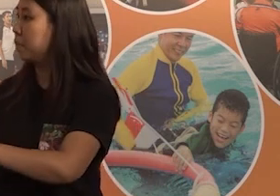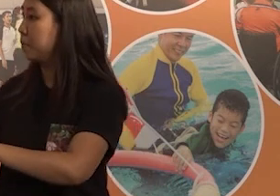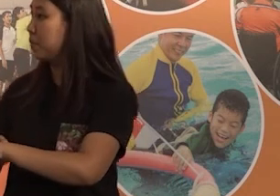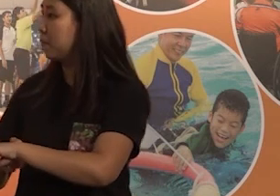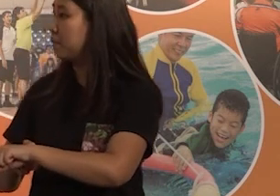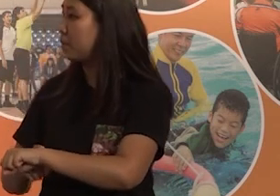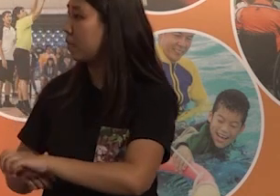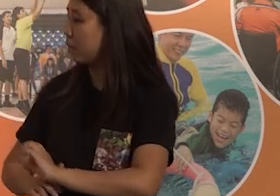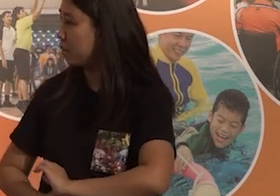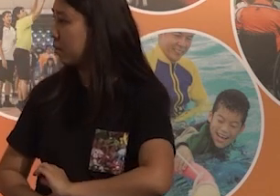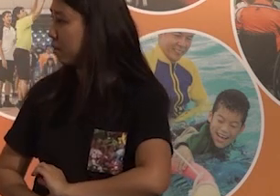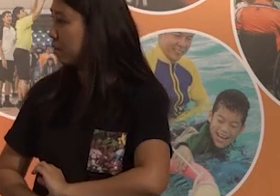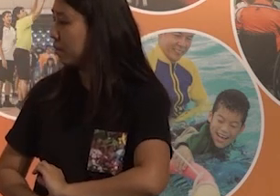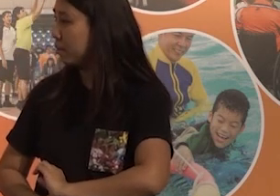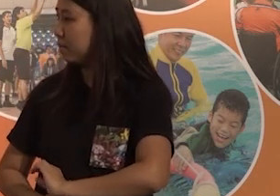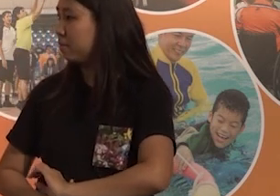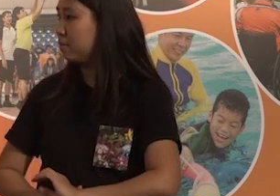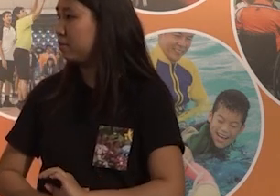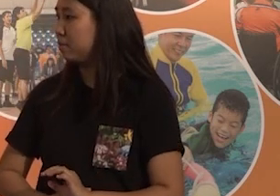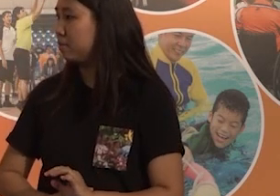You want to ask?